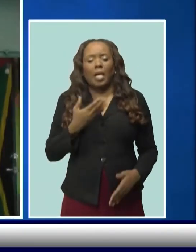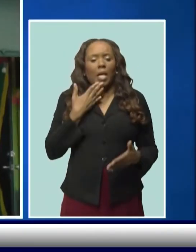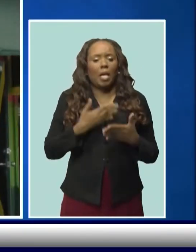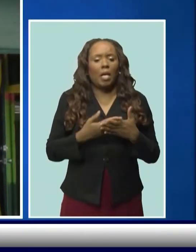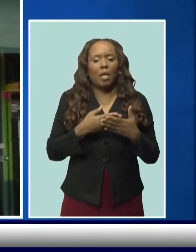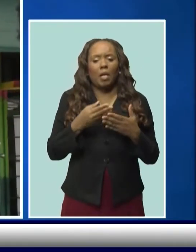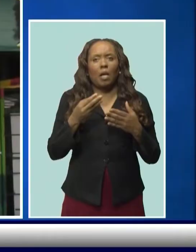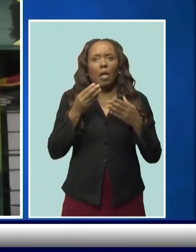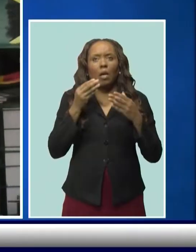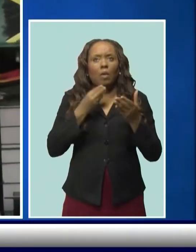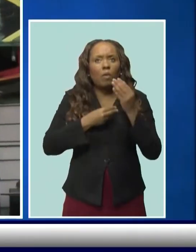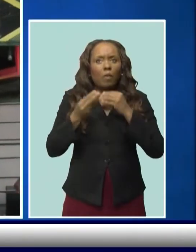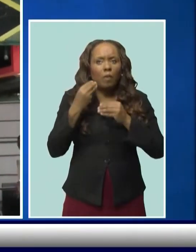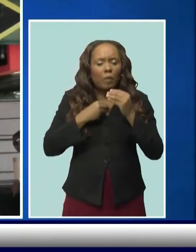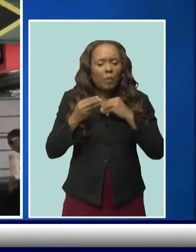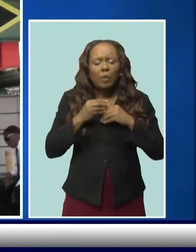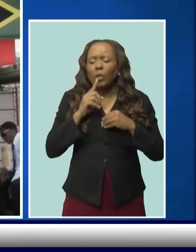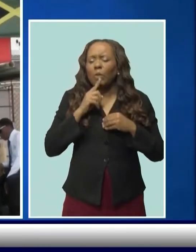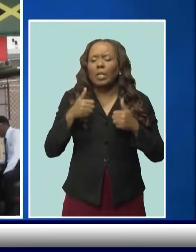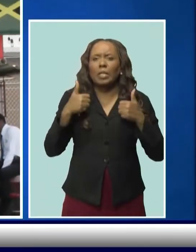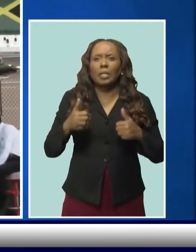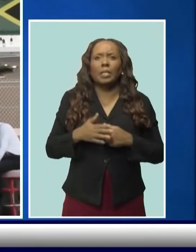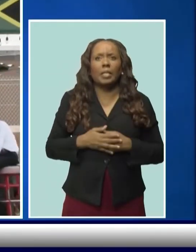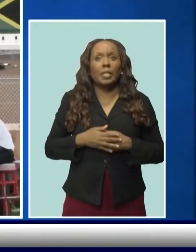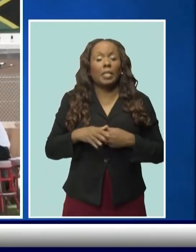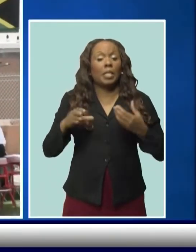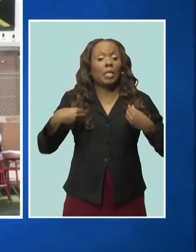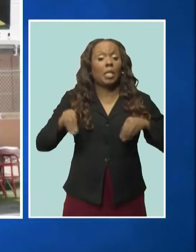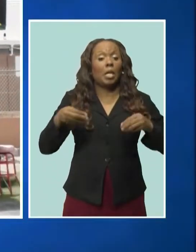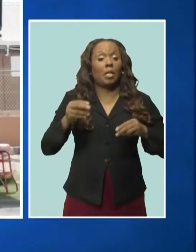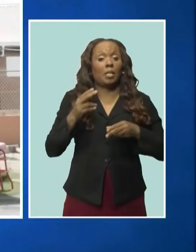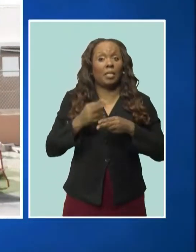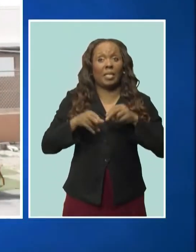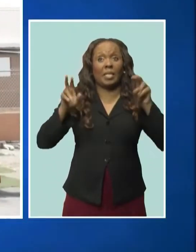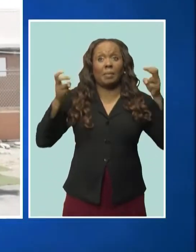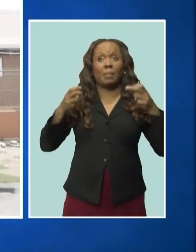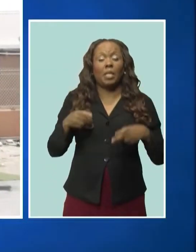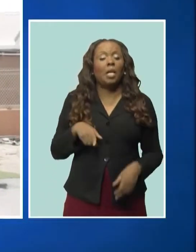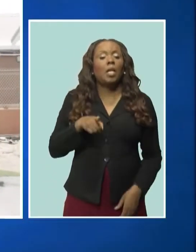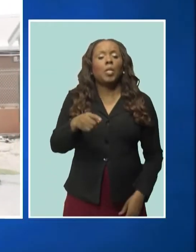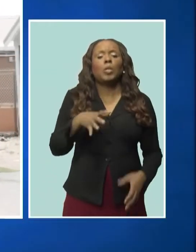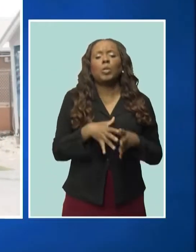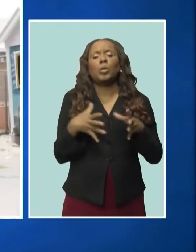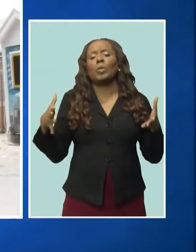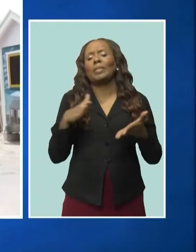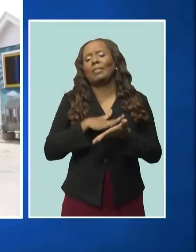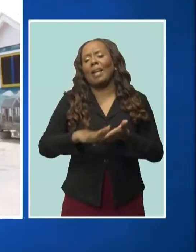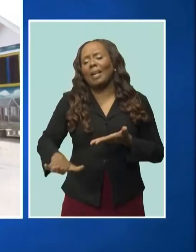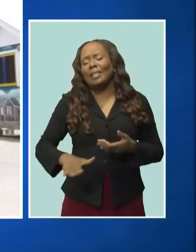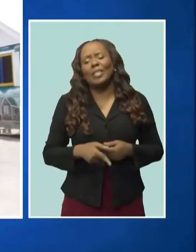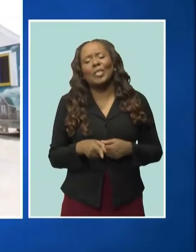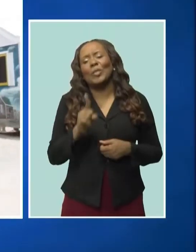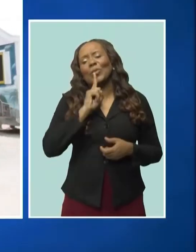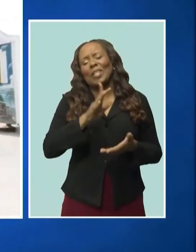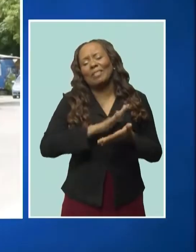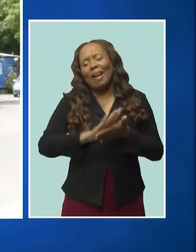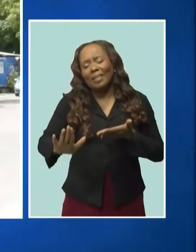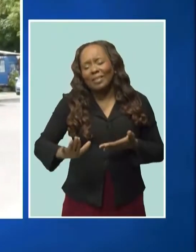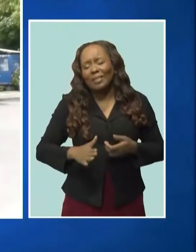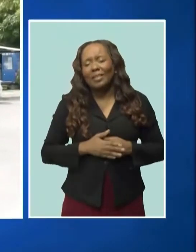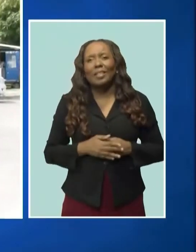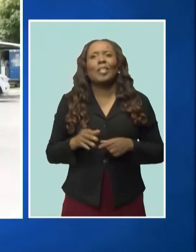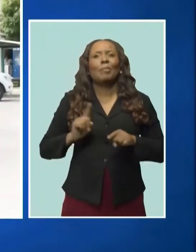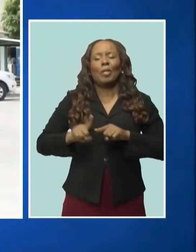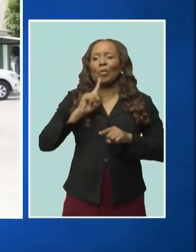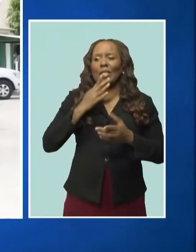You're So Nice to the next level. He says in a saturated market, everything is available all hours of the day, but it is his farming skills